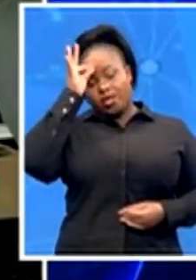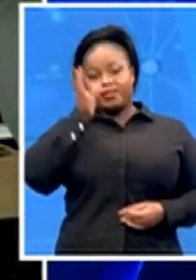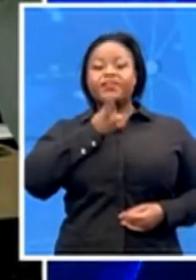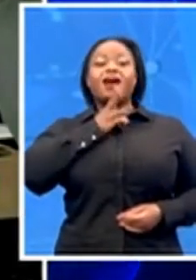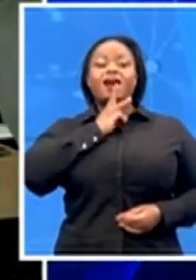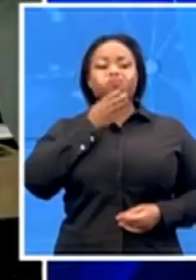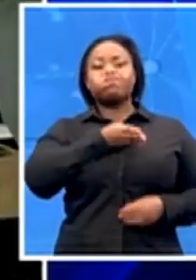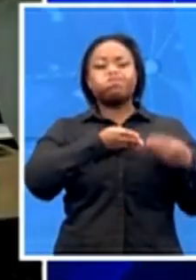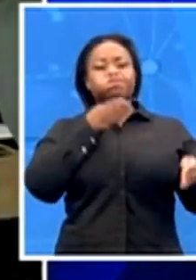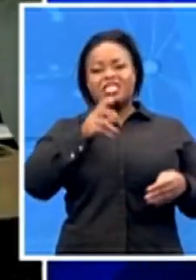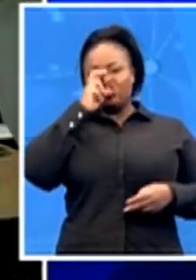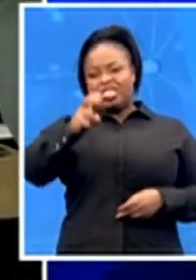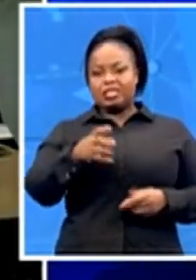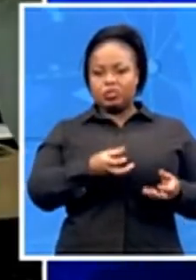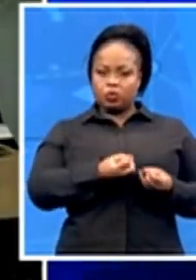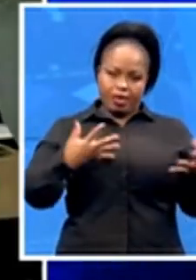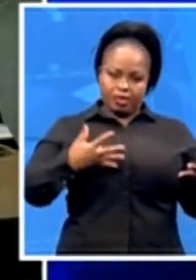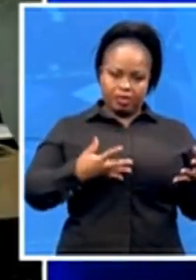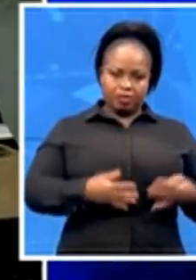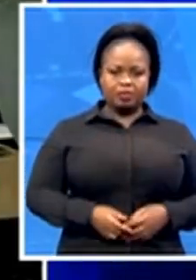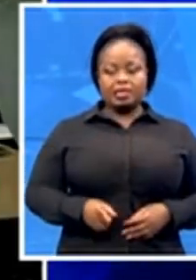in Nkandla